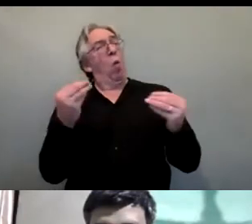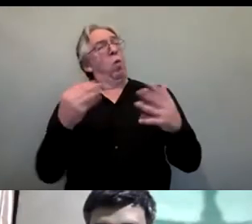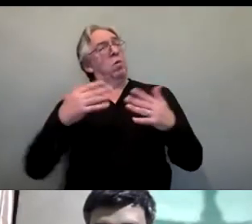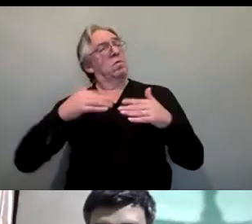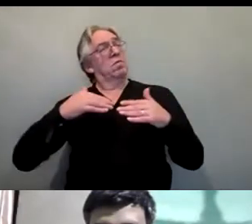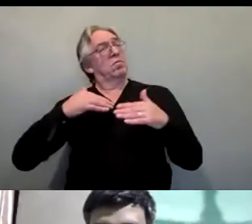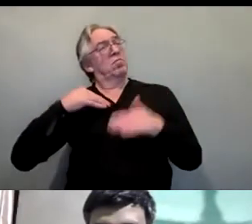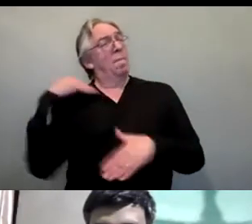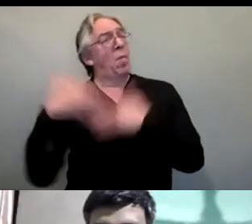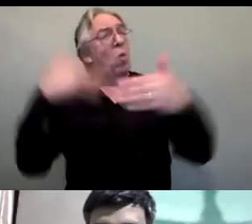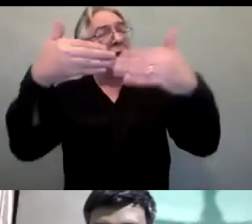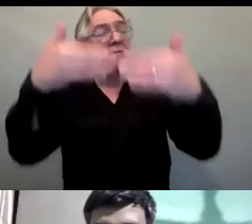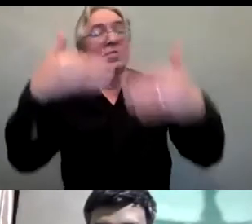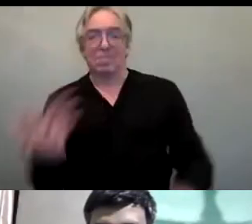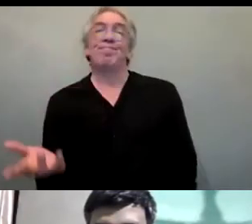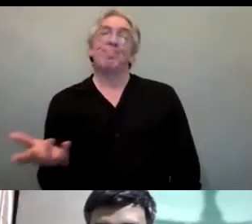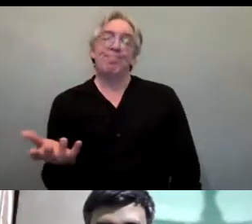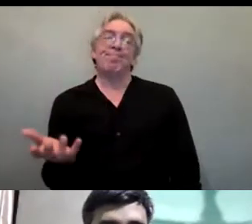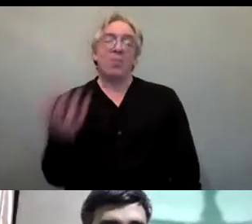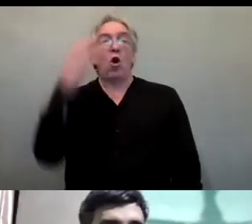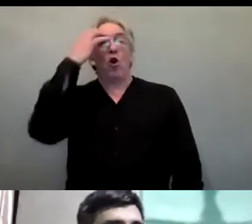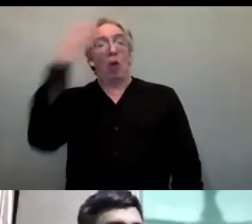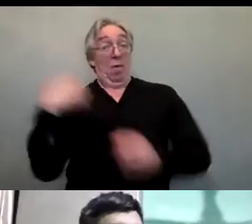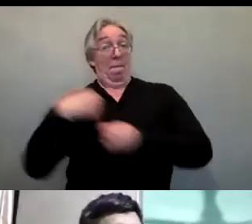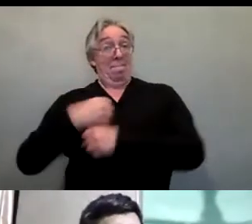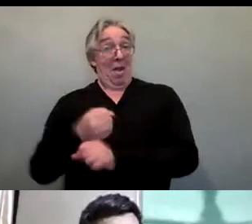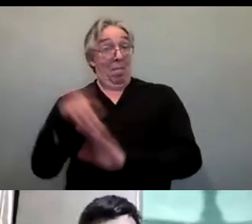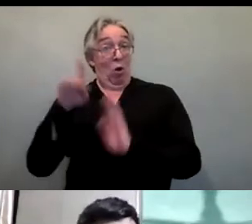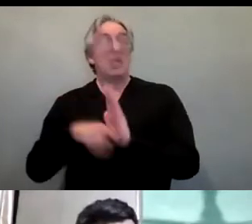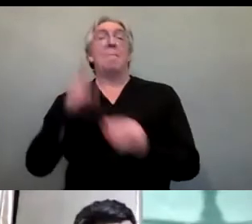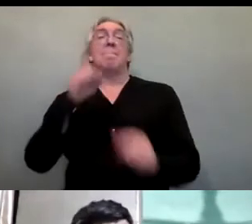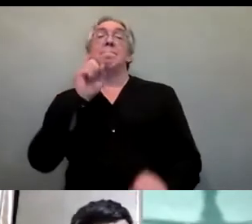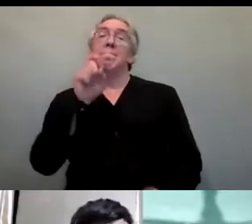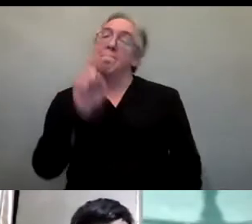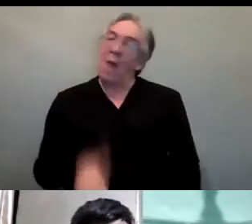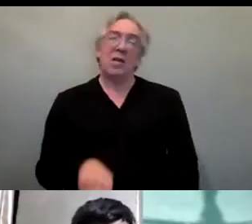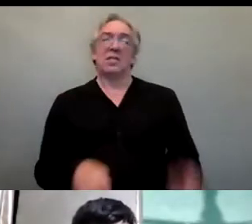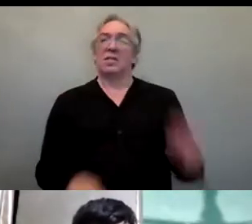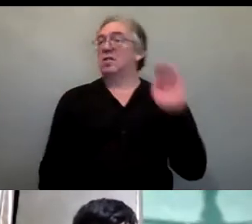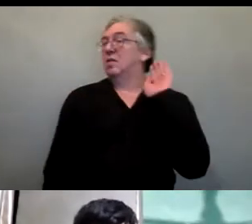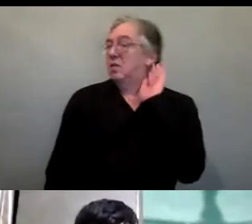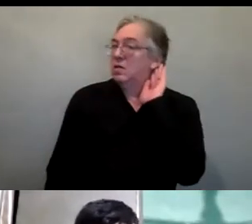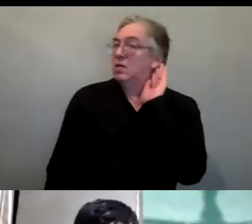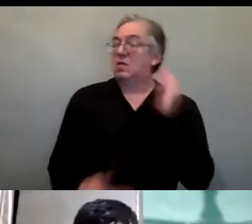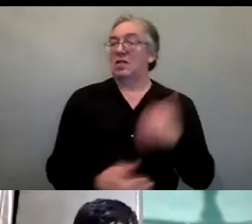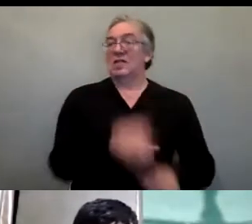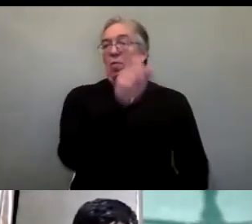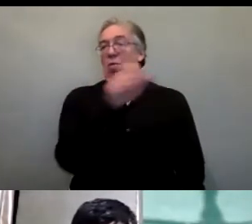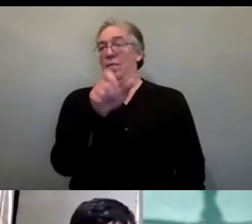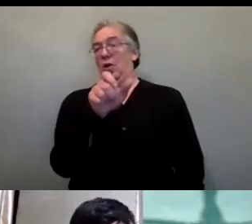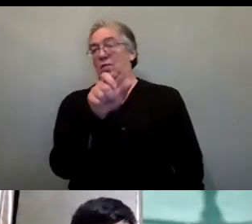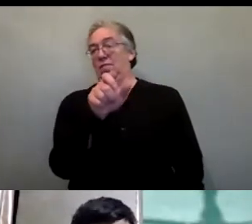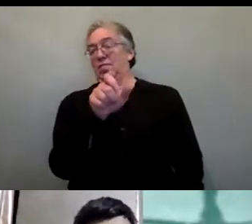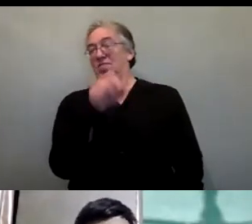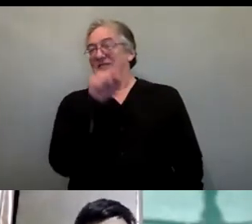those policies and programs, but most importantly, that persons with disabilities are always driving the process from the user